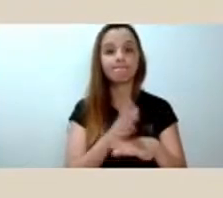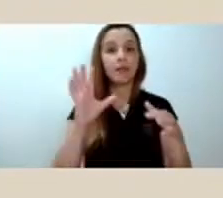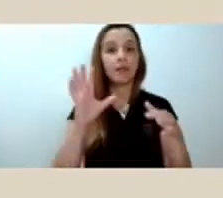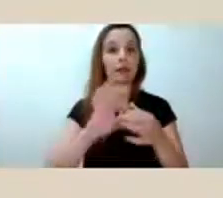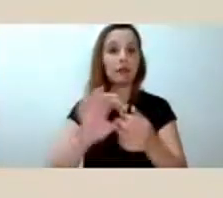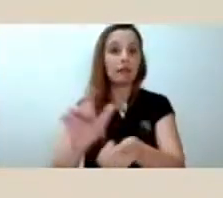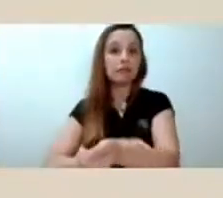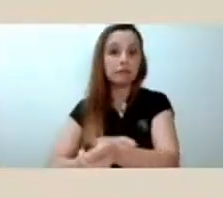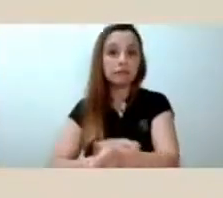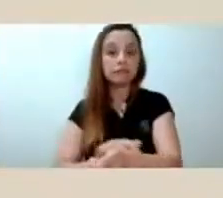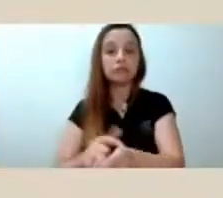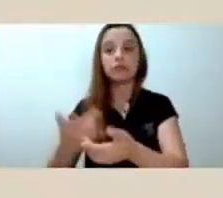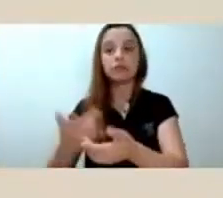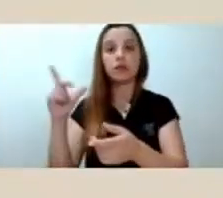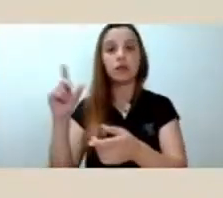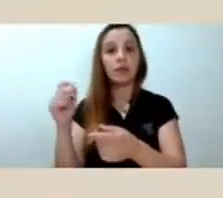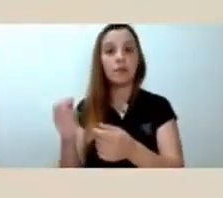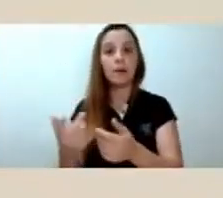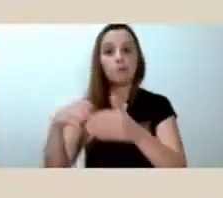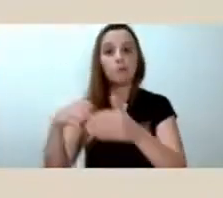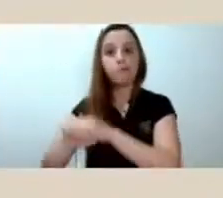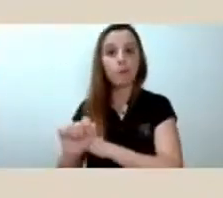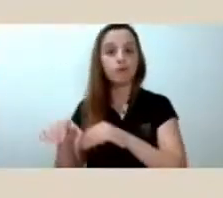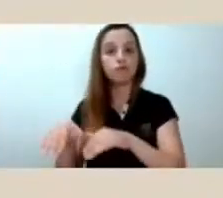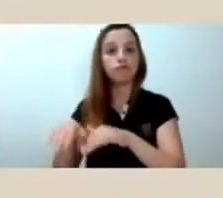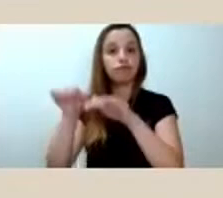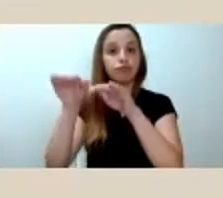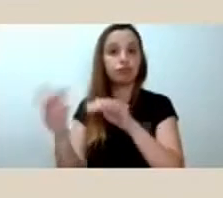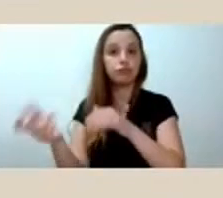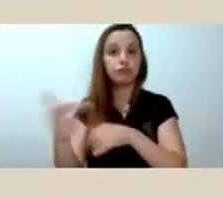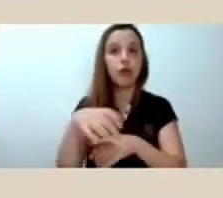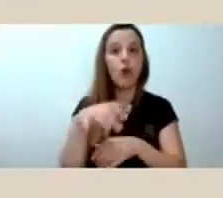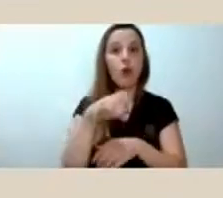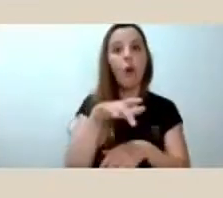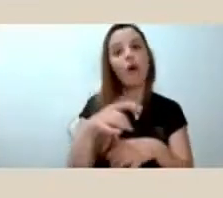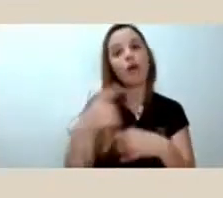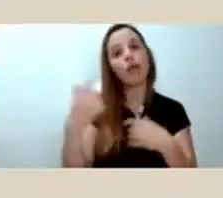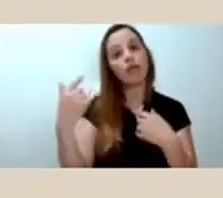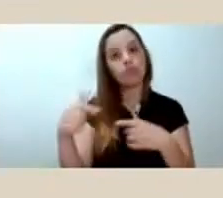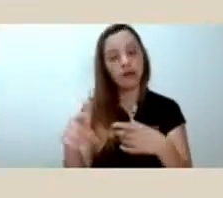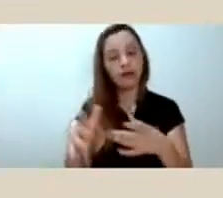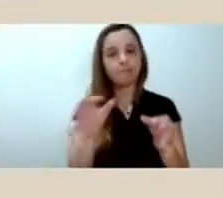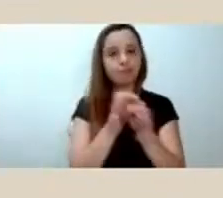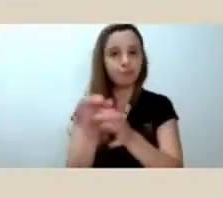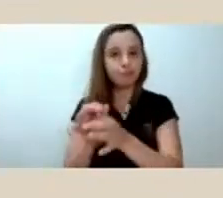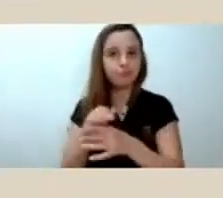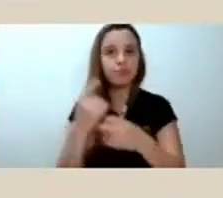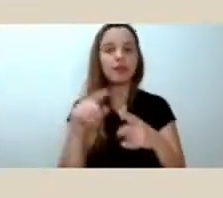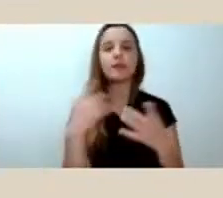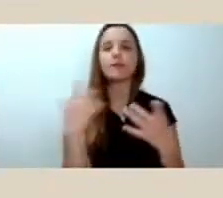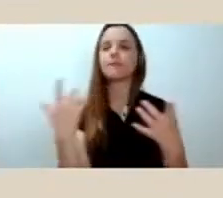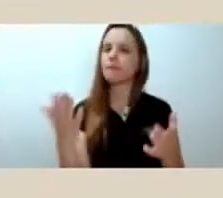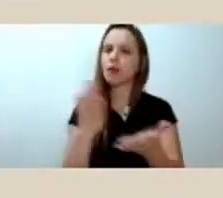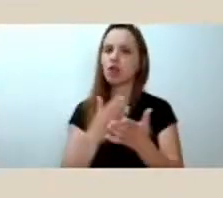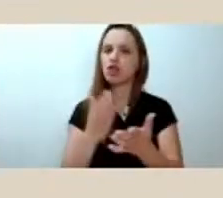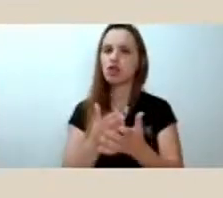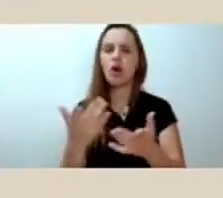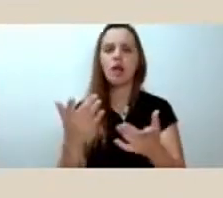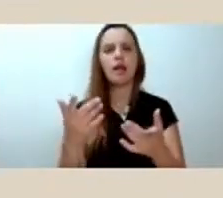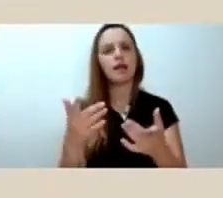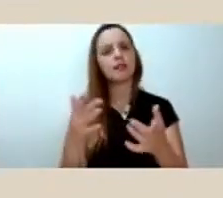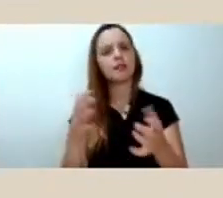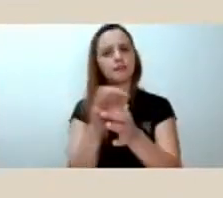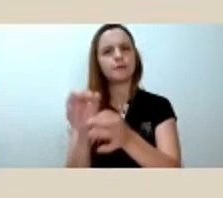origin. And we also know that while some schools actually try to fight this segregation that exists,